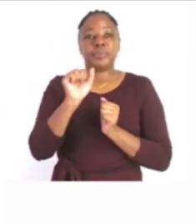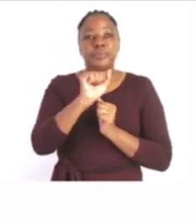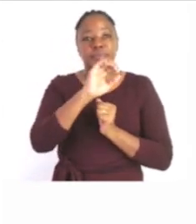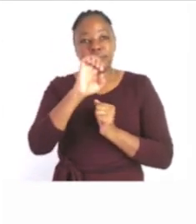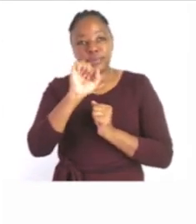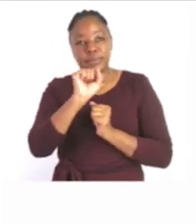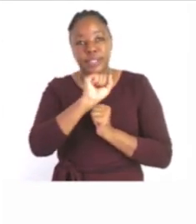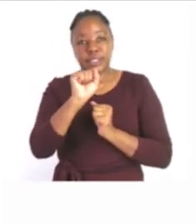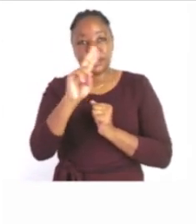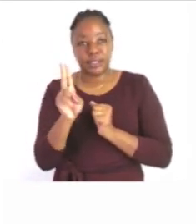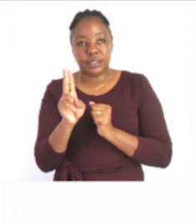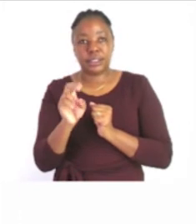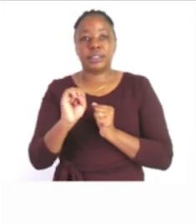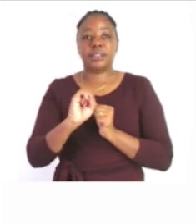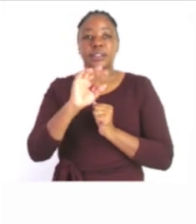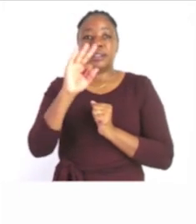Fish,